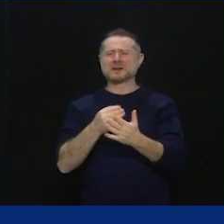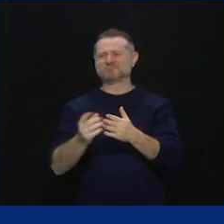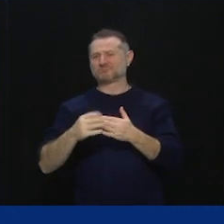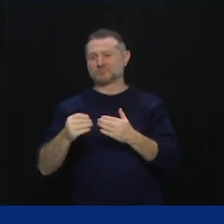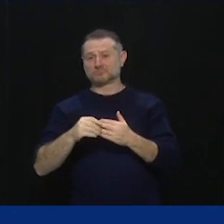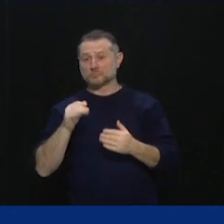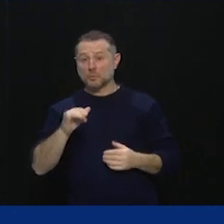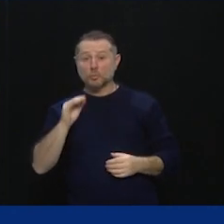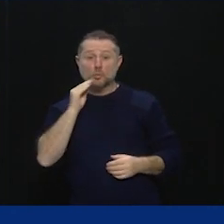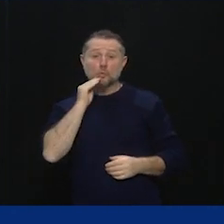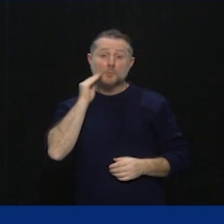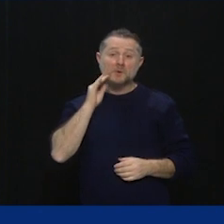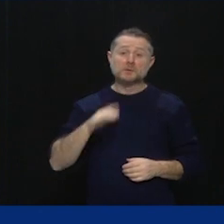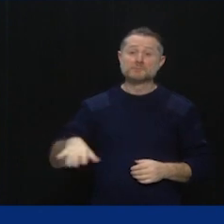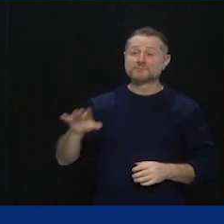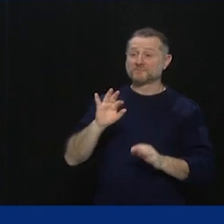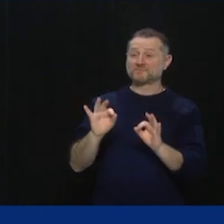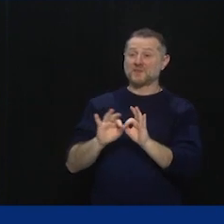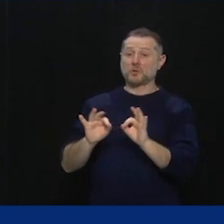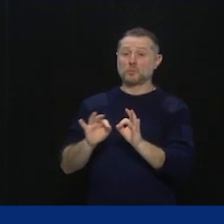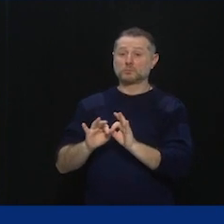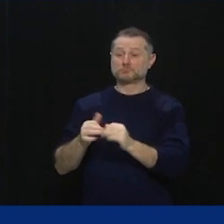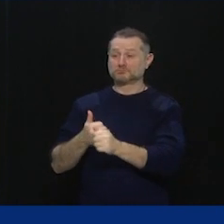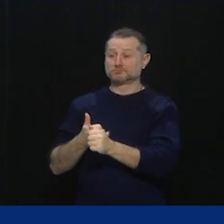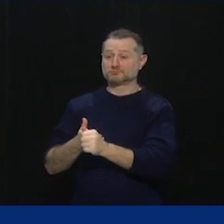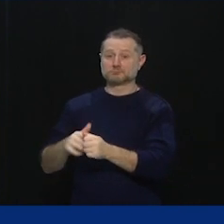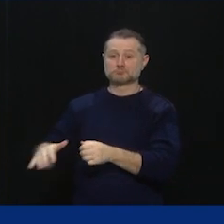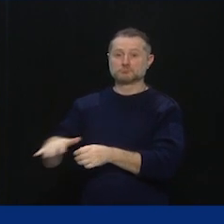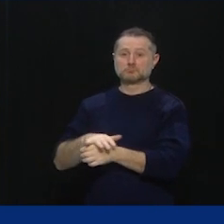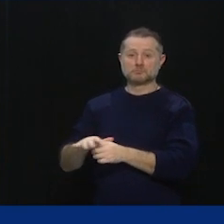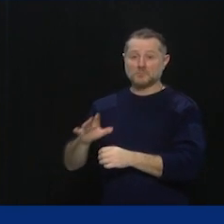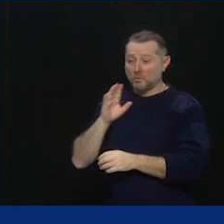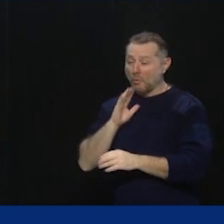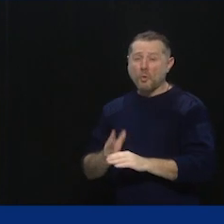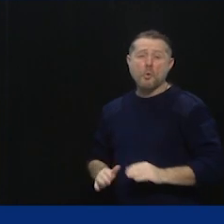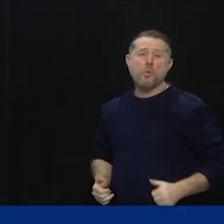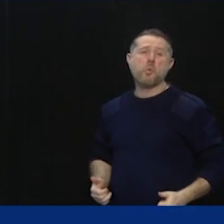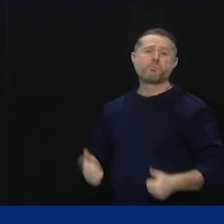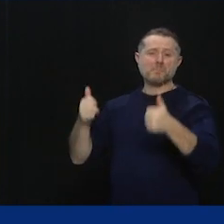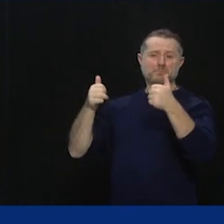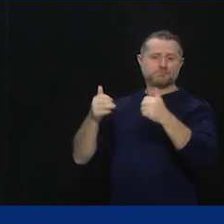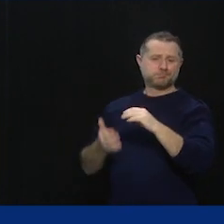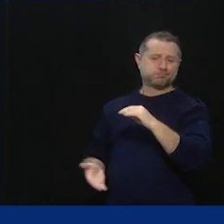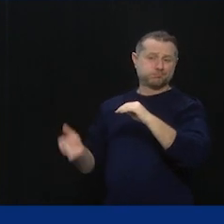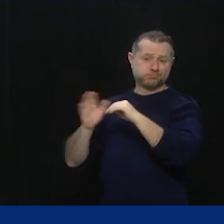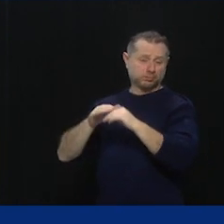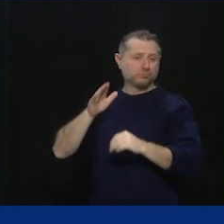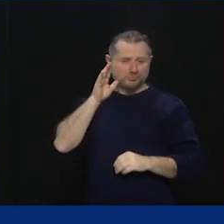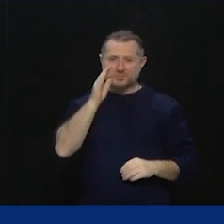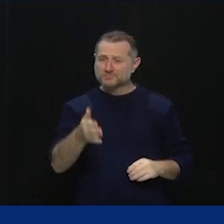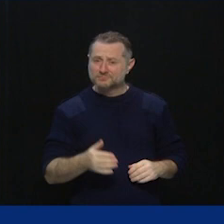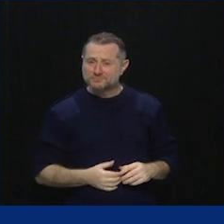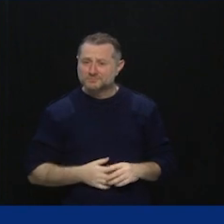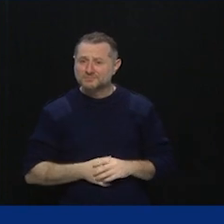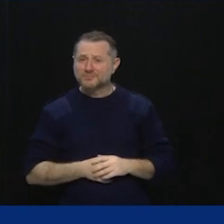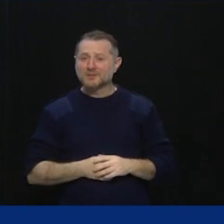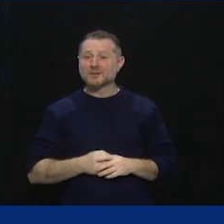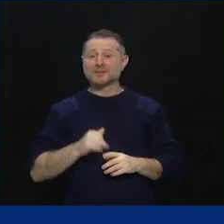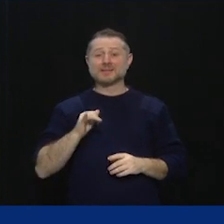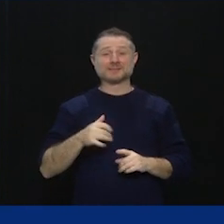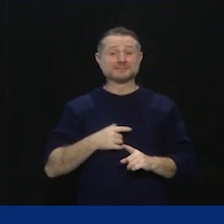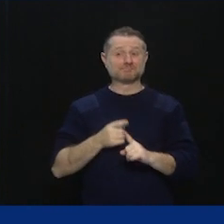every other community that we've worked in, we'll see a significant increase. And that's what we're all doing this for.